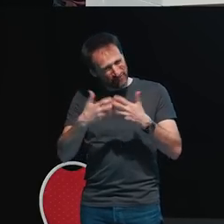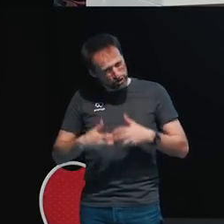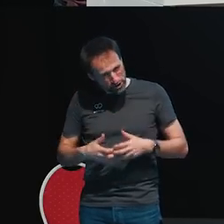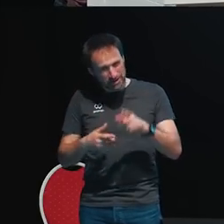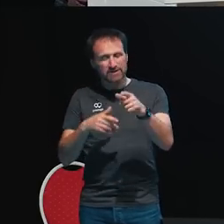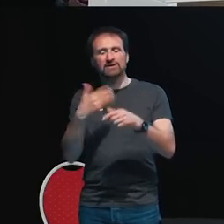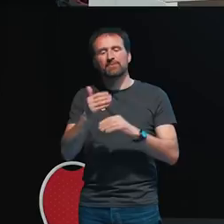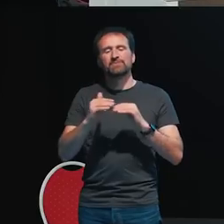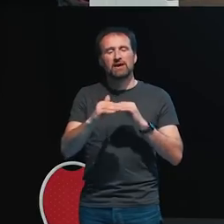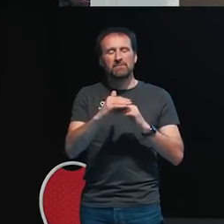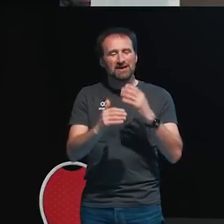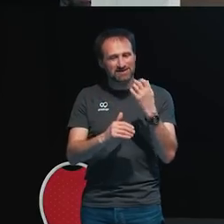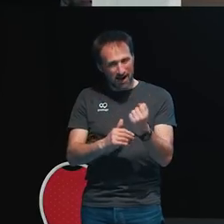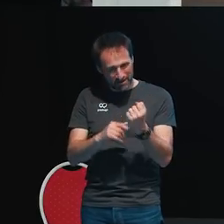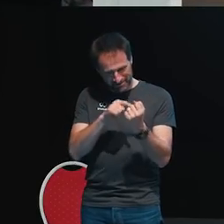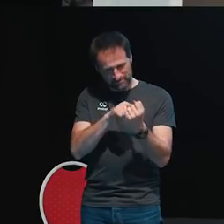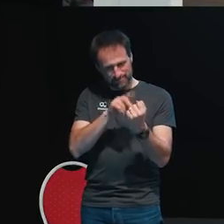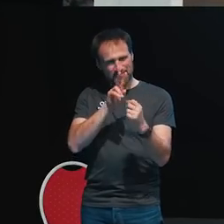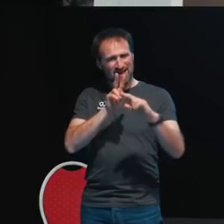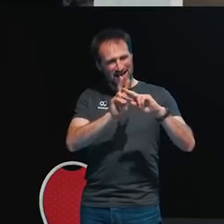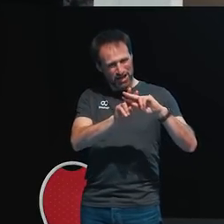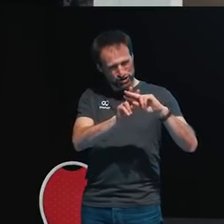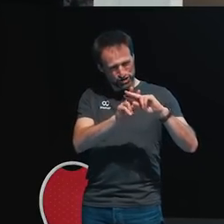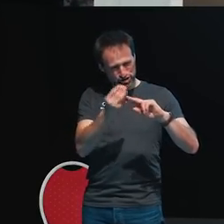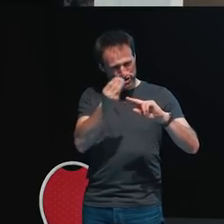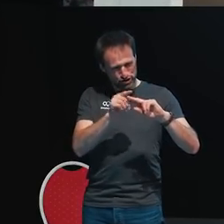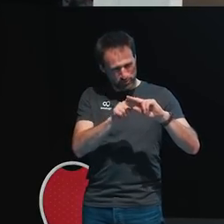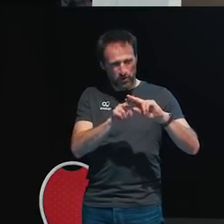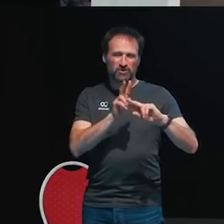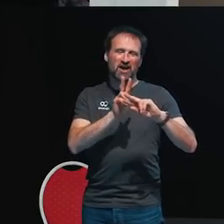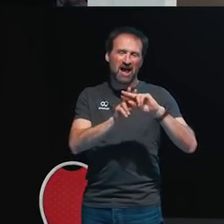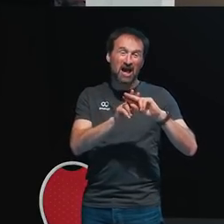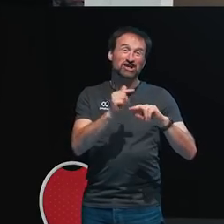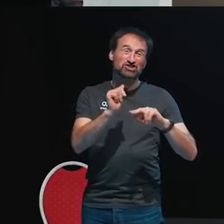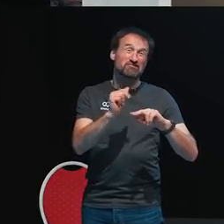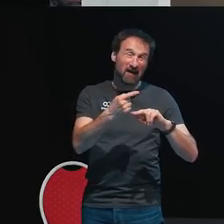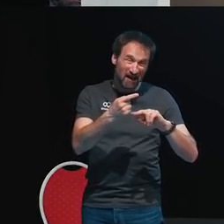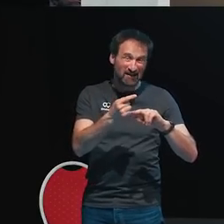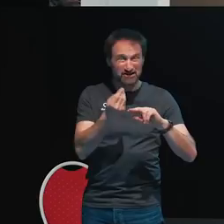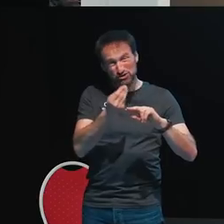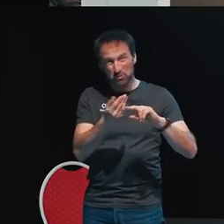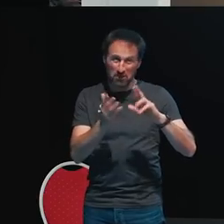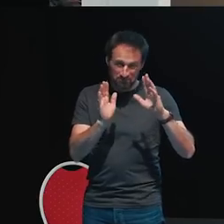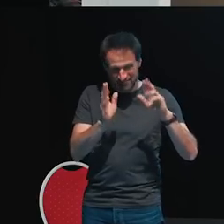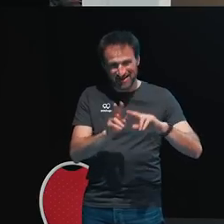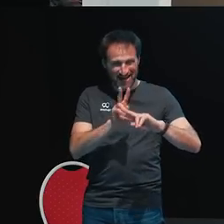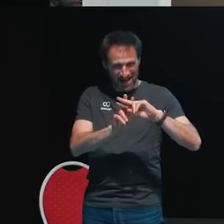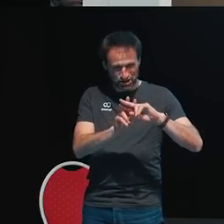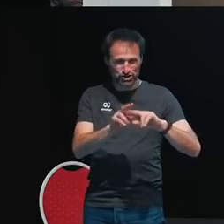in here, so that's the hash symbol. Some people also say the hashtag symbol.